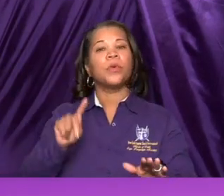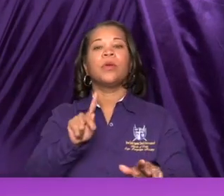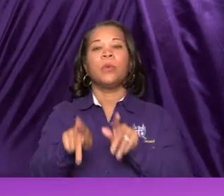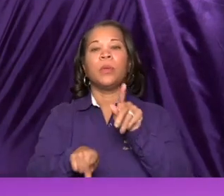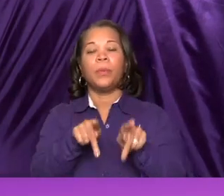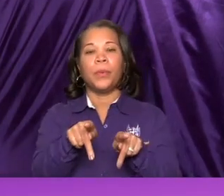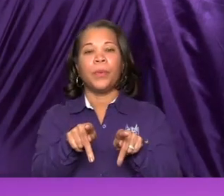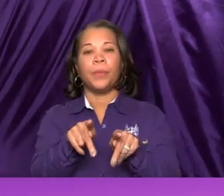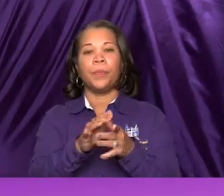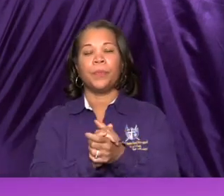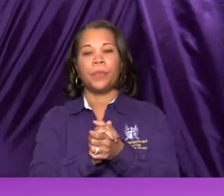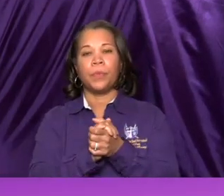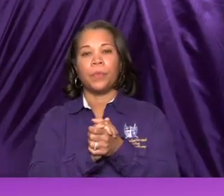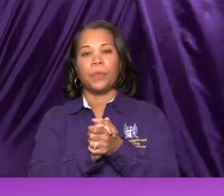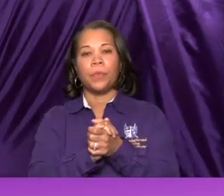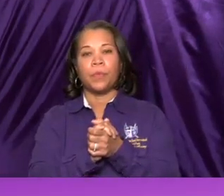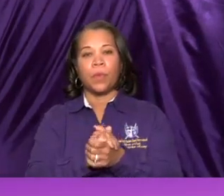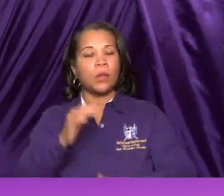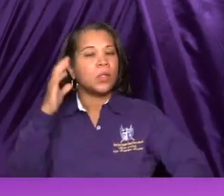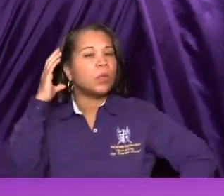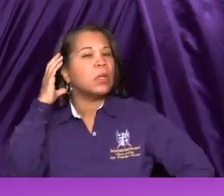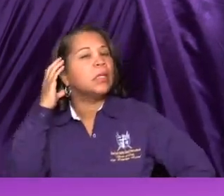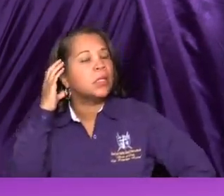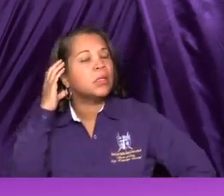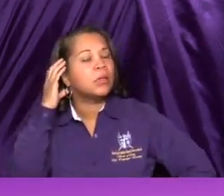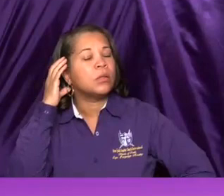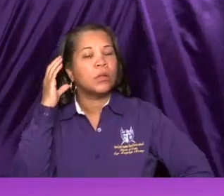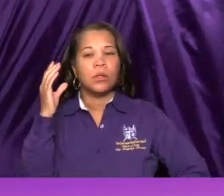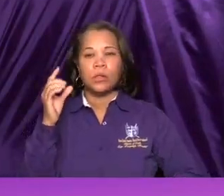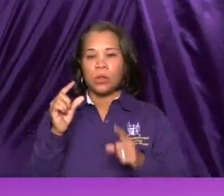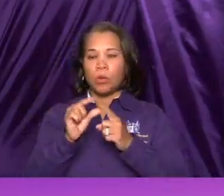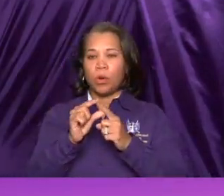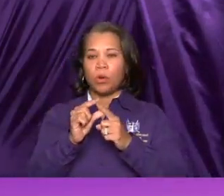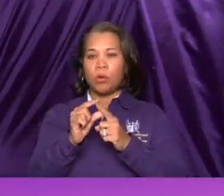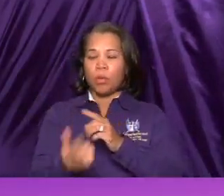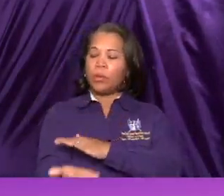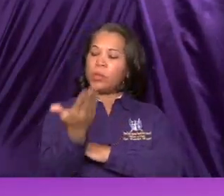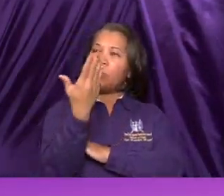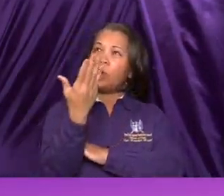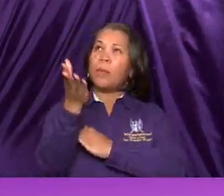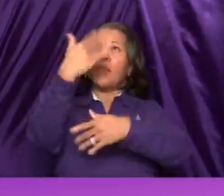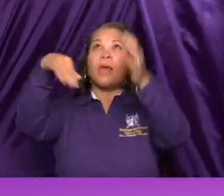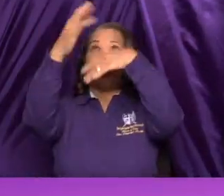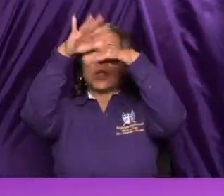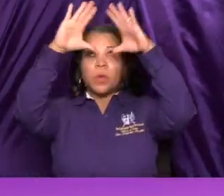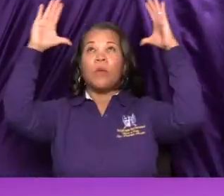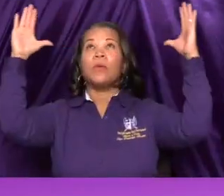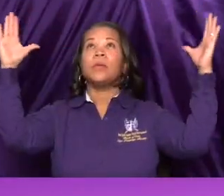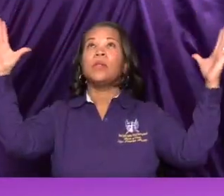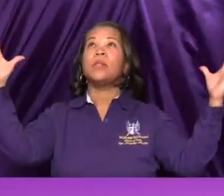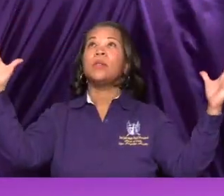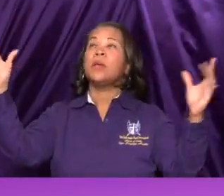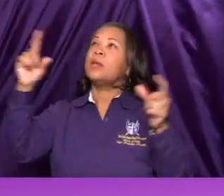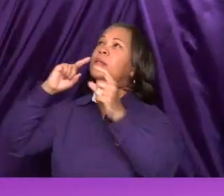So as we engage your word this morning, may the heavens be open. Speak, Holy